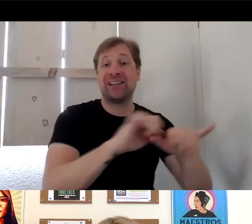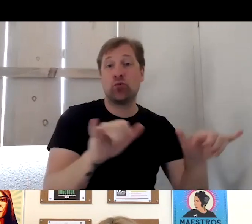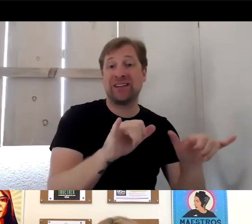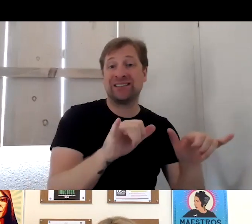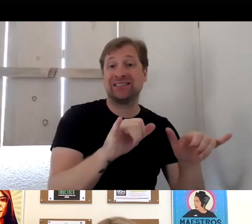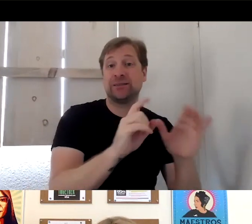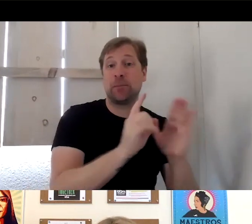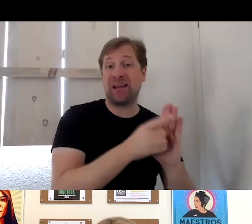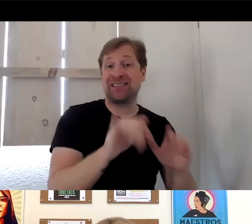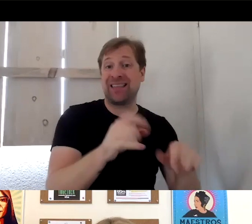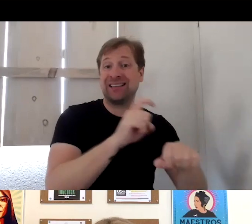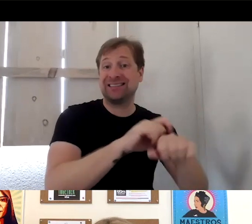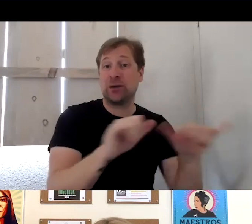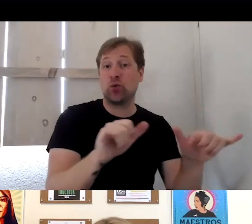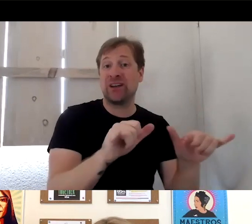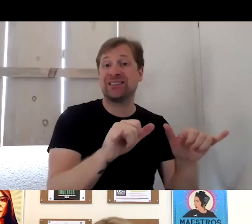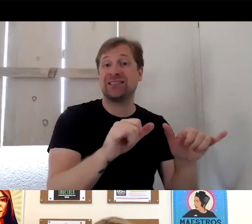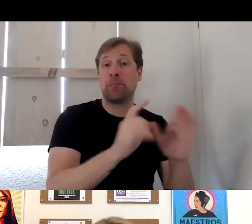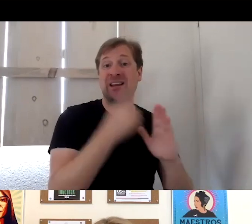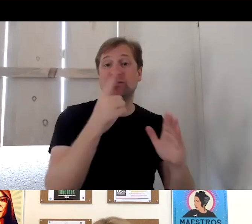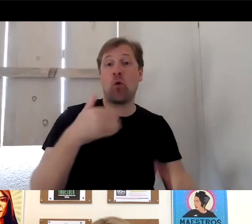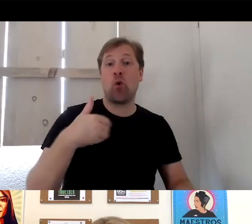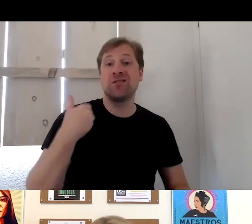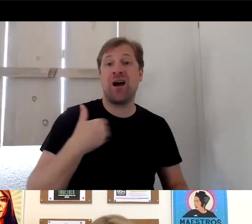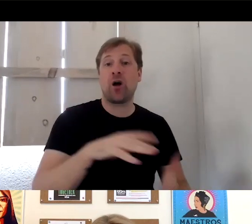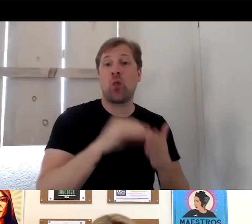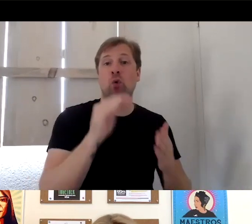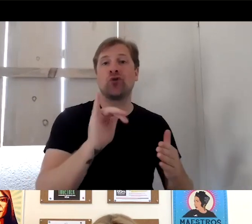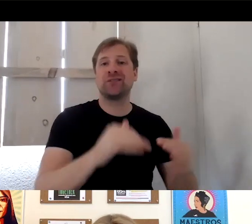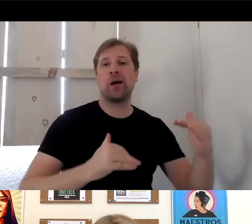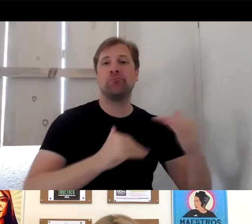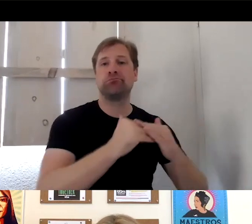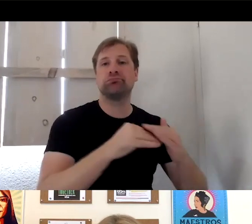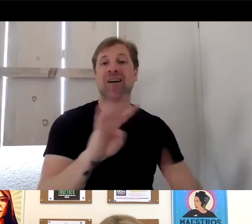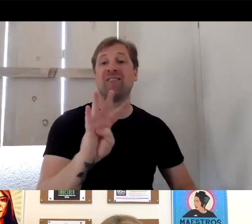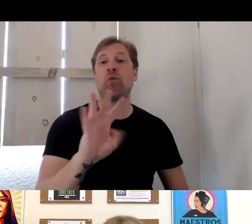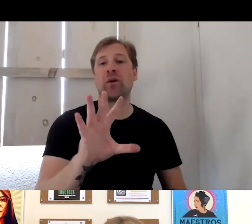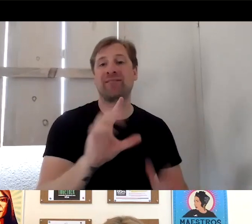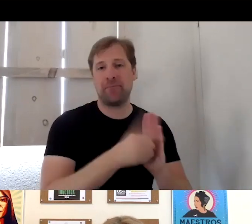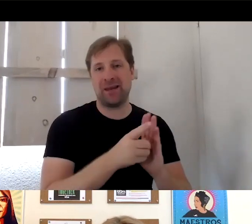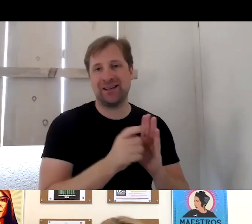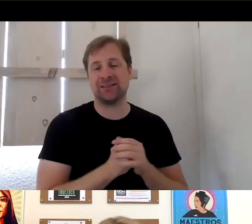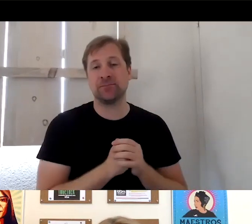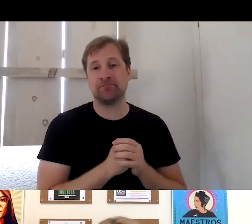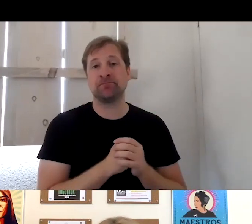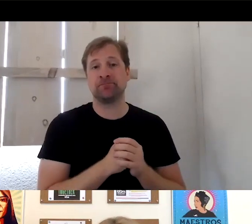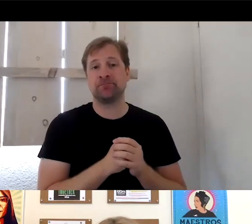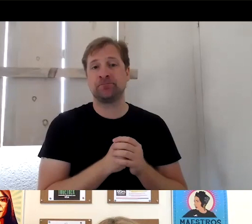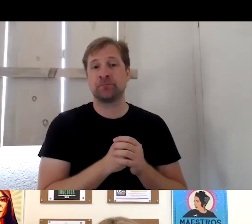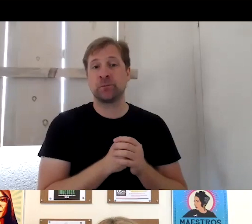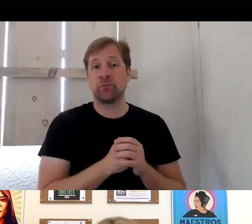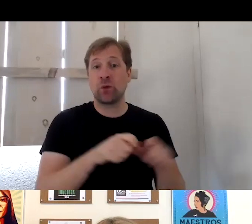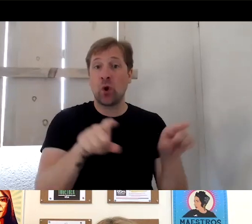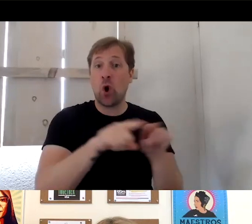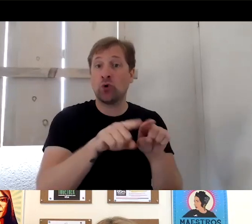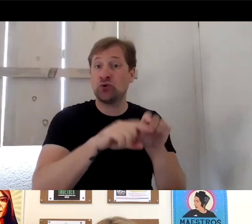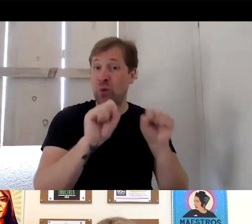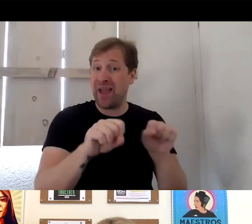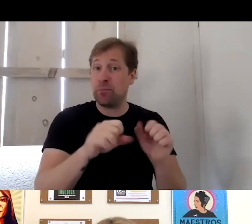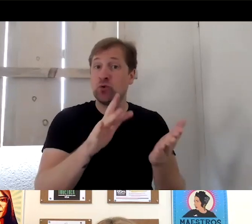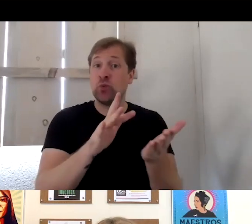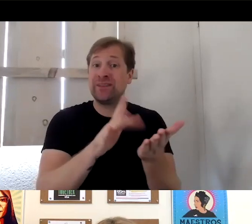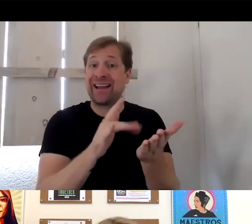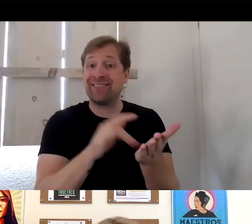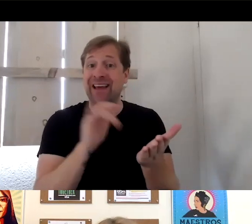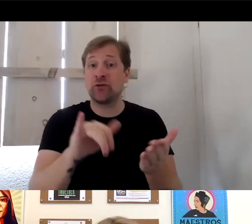The synchronous minutes for our youngest learners are capped at 45 minutes in any given session. They will also be able to take advantage of the